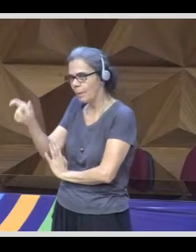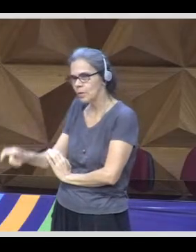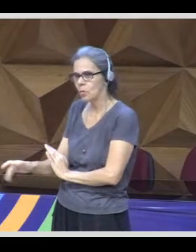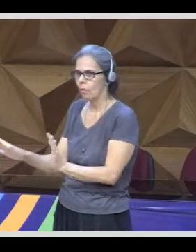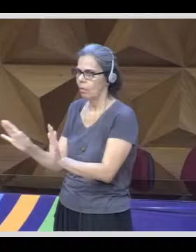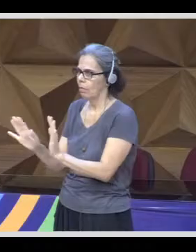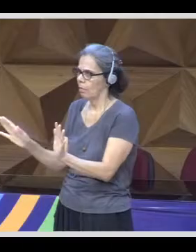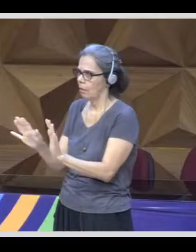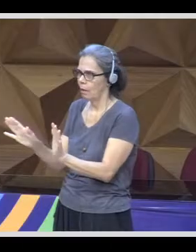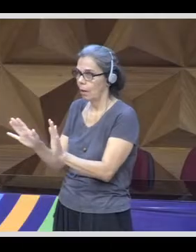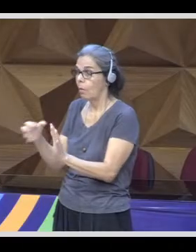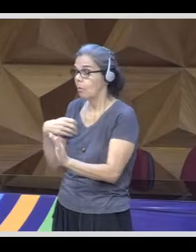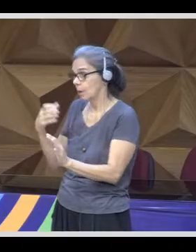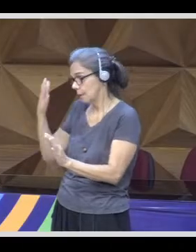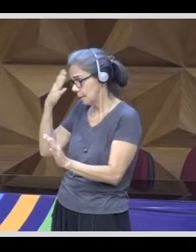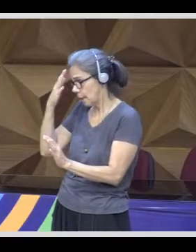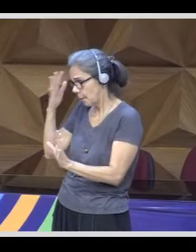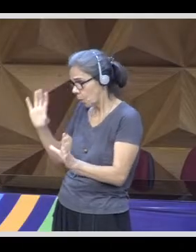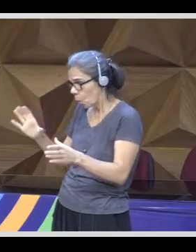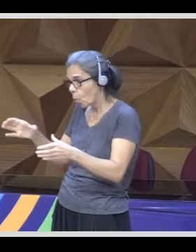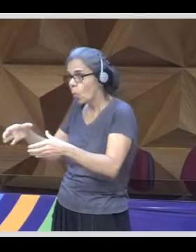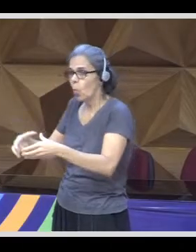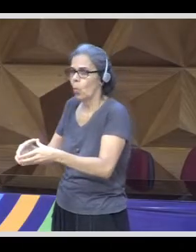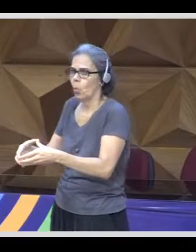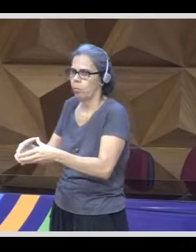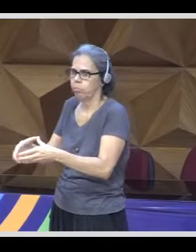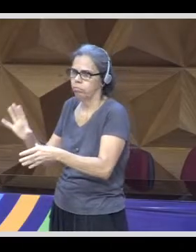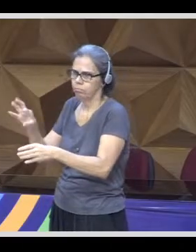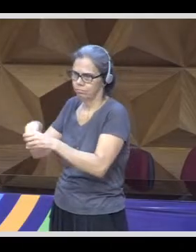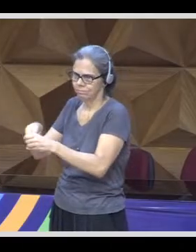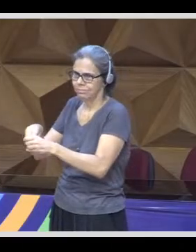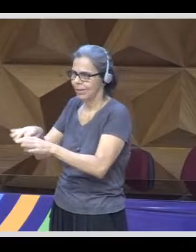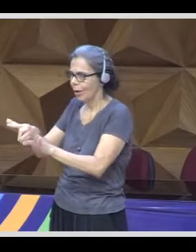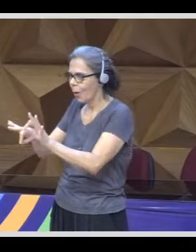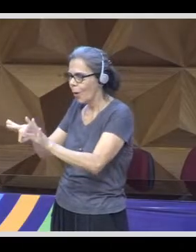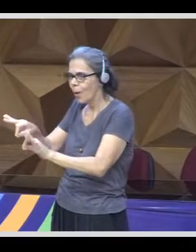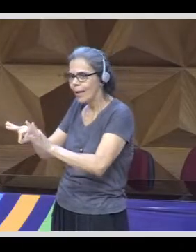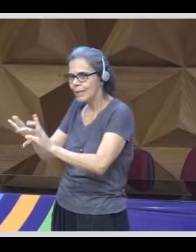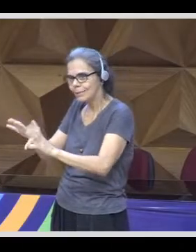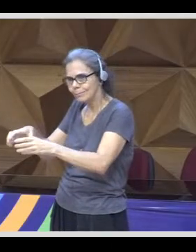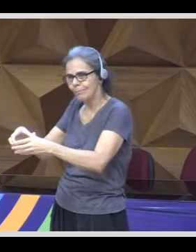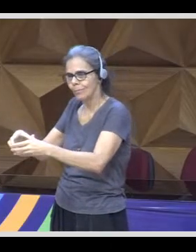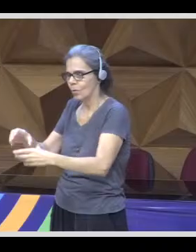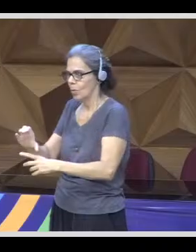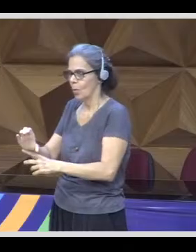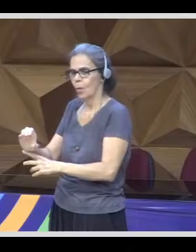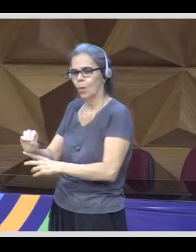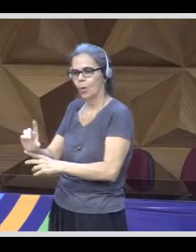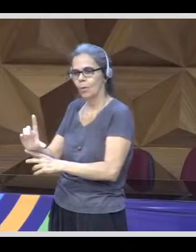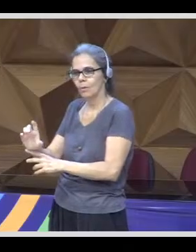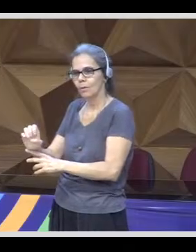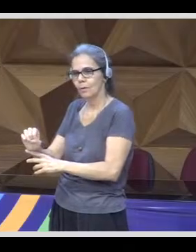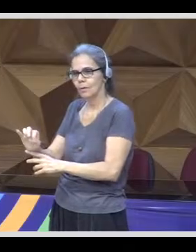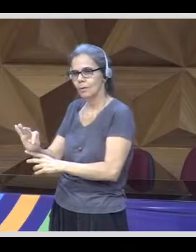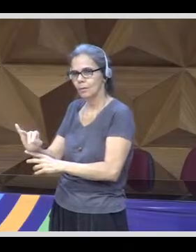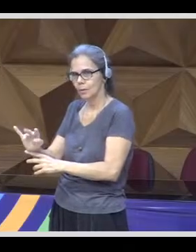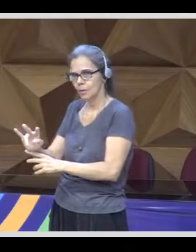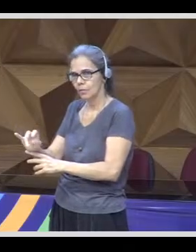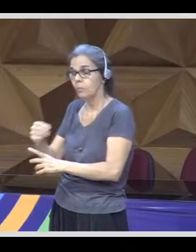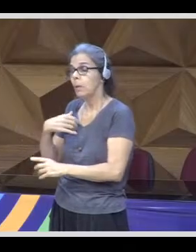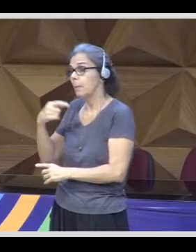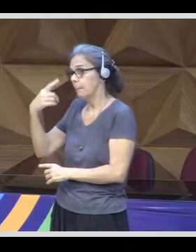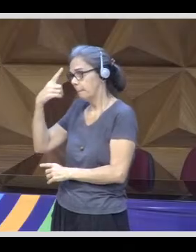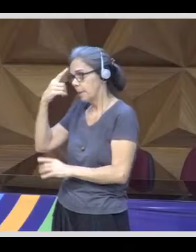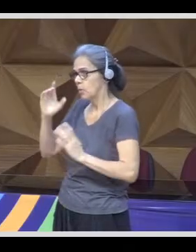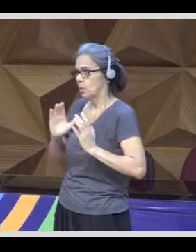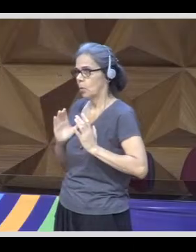organization. So we also are interested in that. And by collective behavior, I mean the kinds of activities engaged